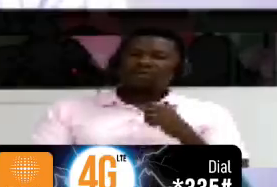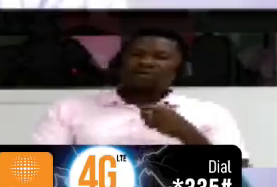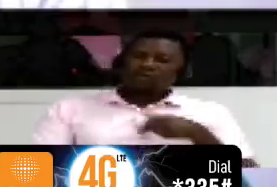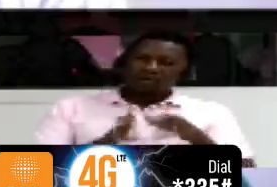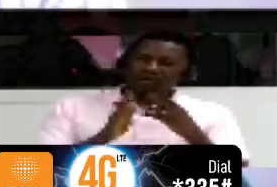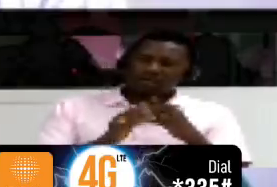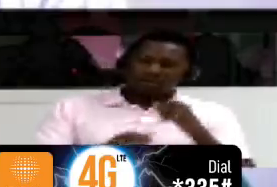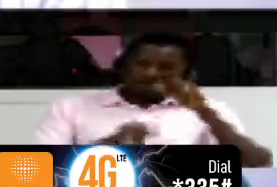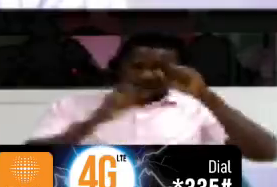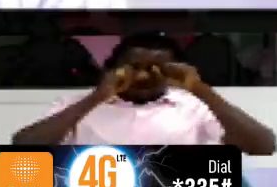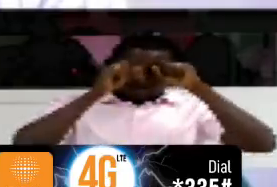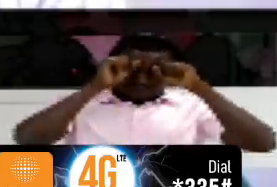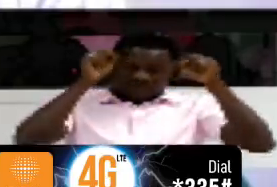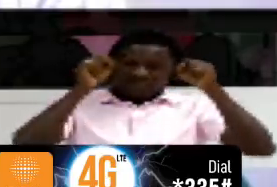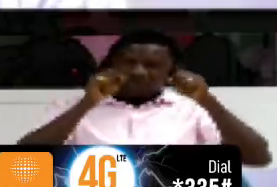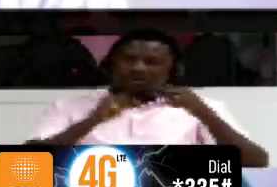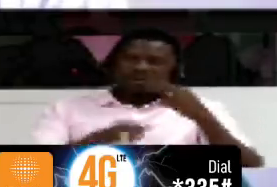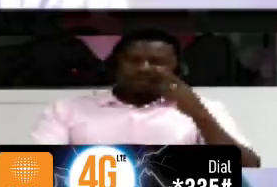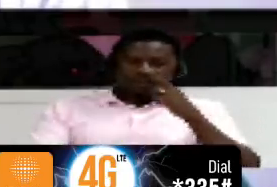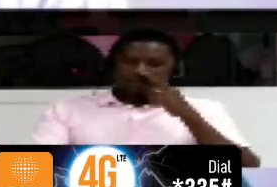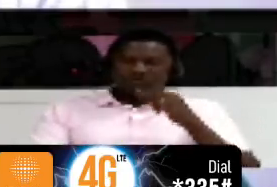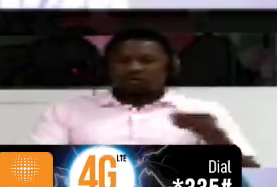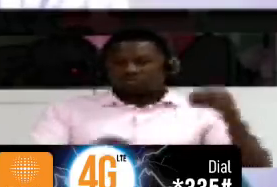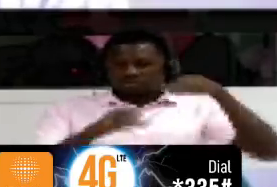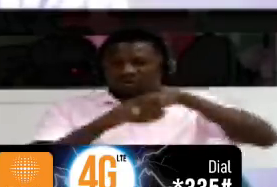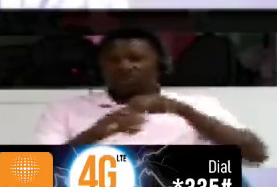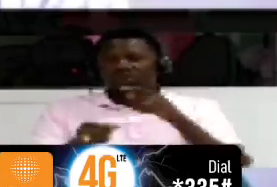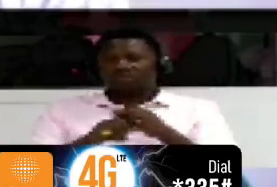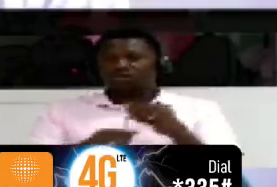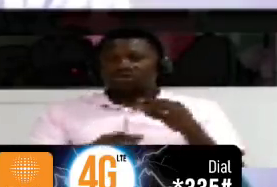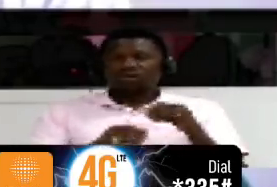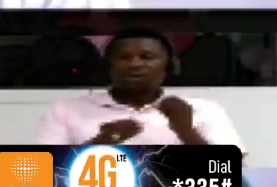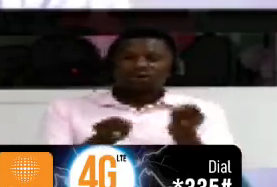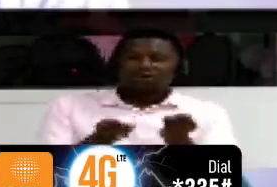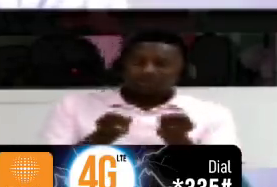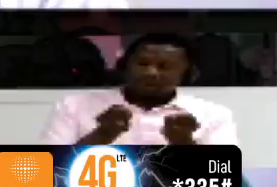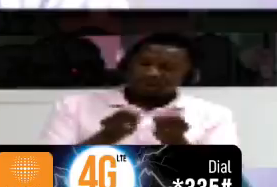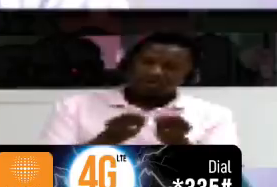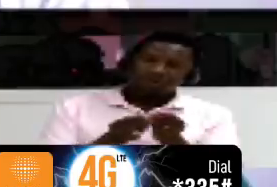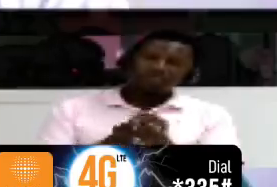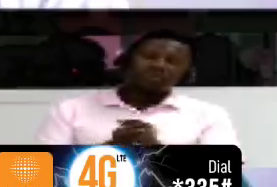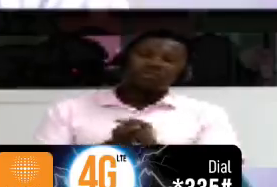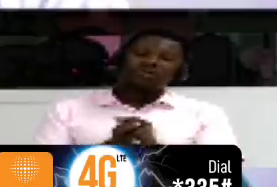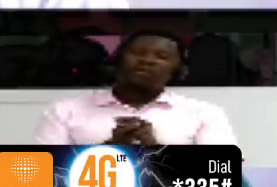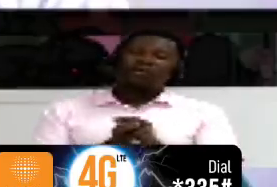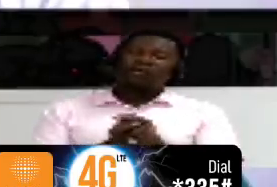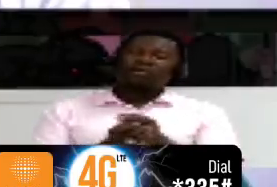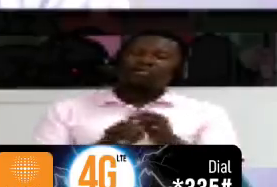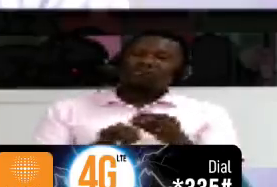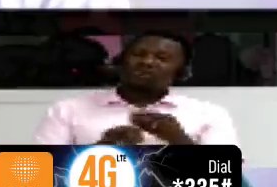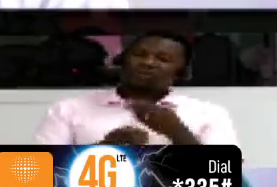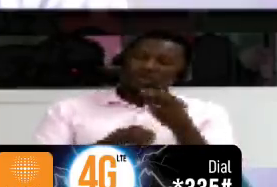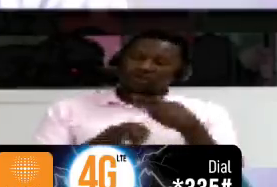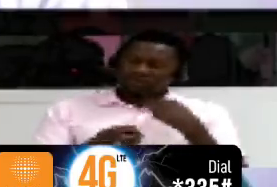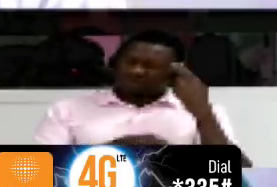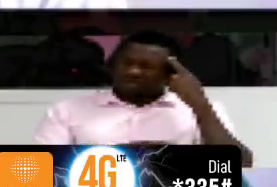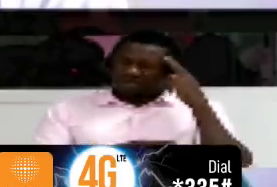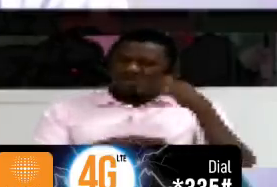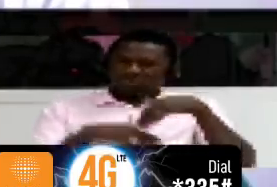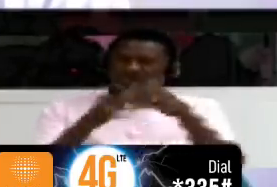into education. We felt there is that need, and we went as a group of students from the Gambia College, we went to